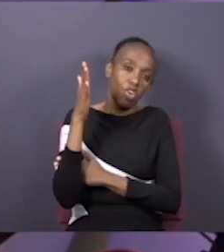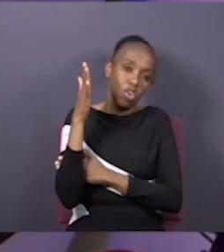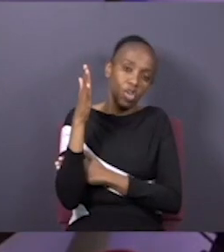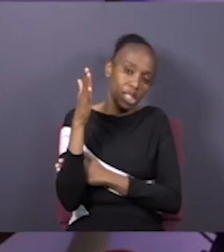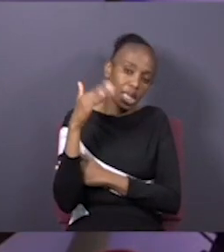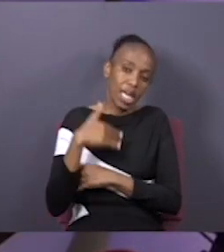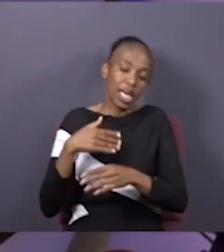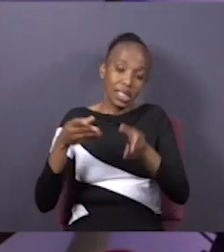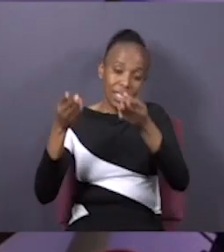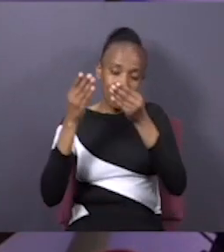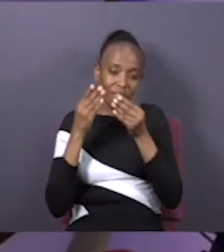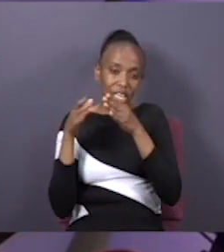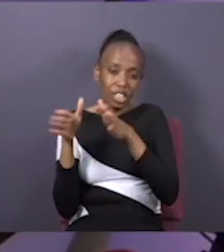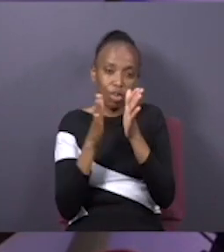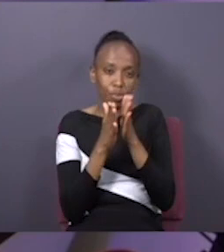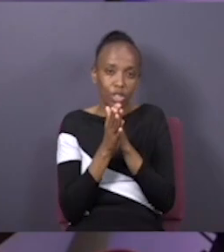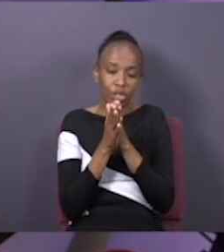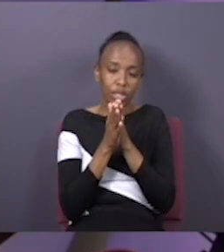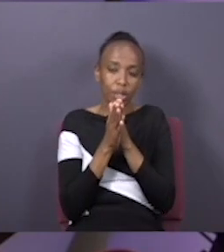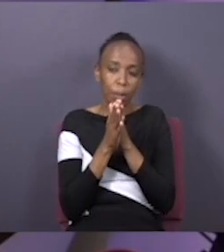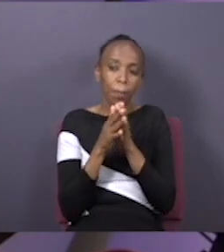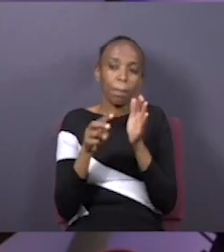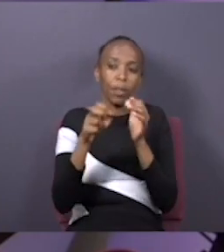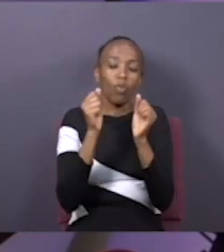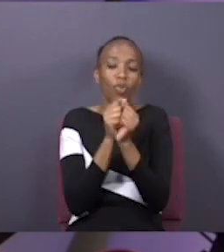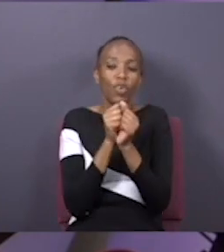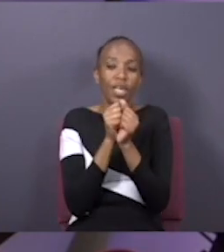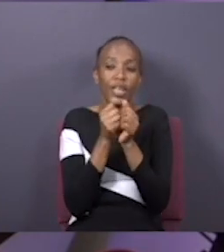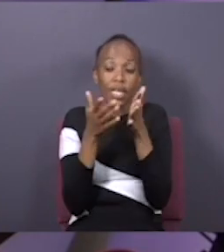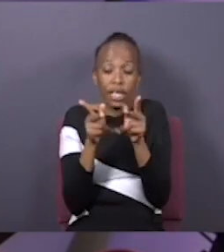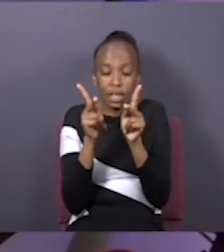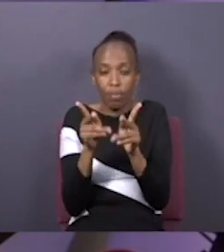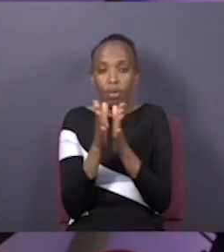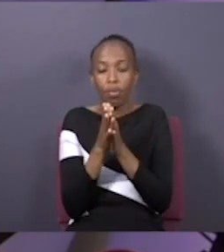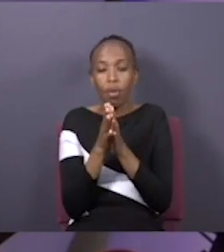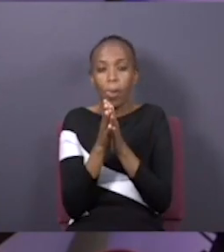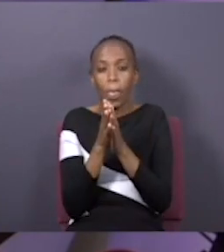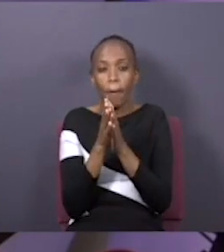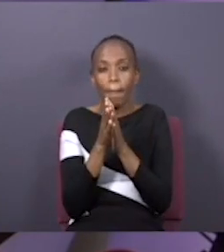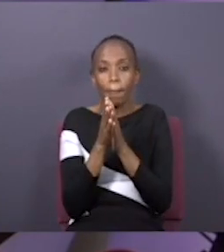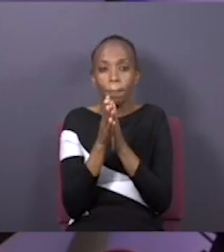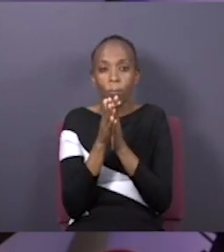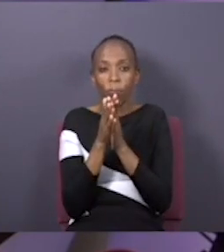God has given us the opportunity to walk with these people